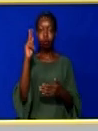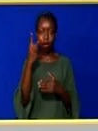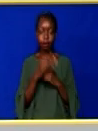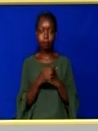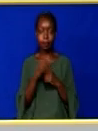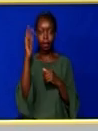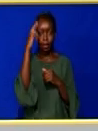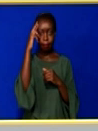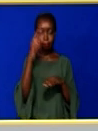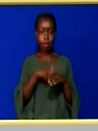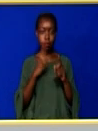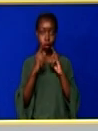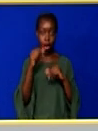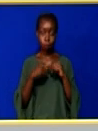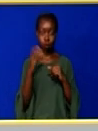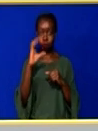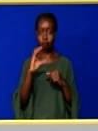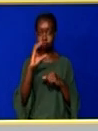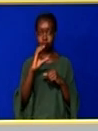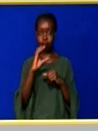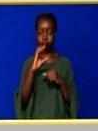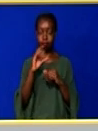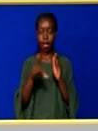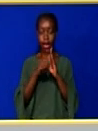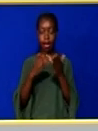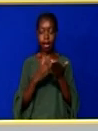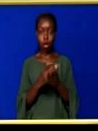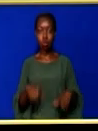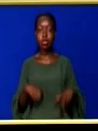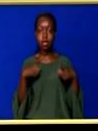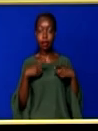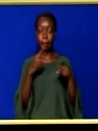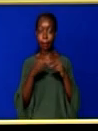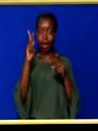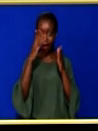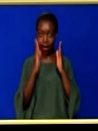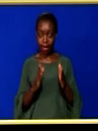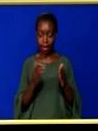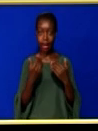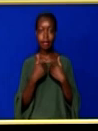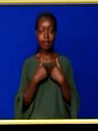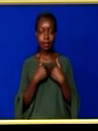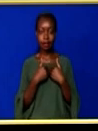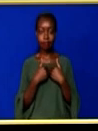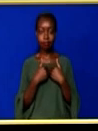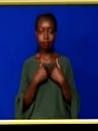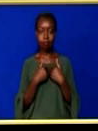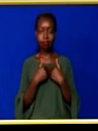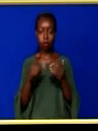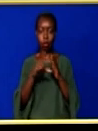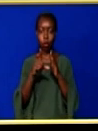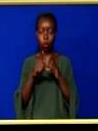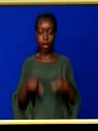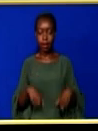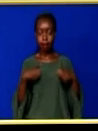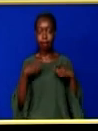when we talk about citizen, the legal right to live. To live, yes. But now a Kenyan citizen, he has what it takes legally to live in any part